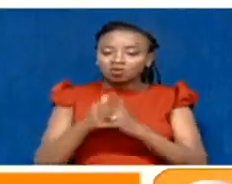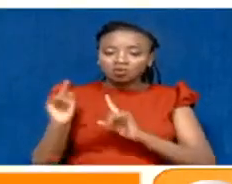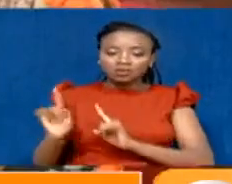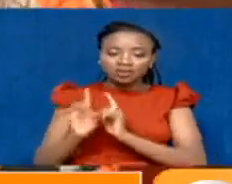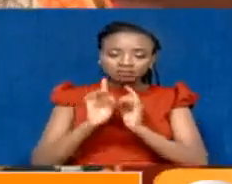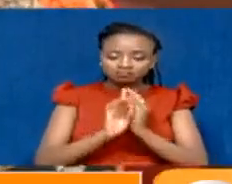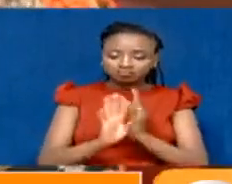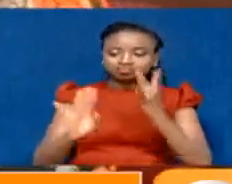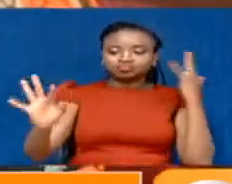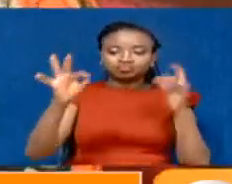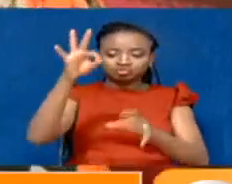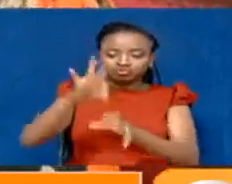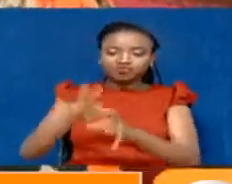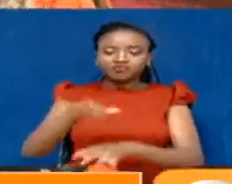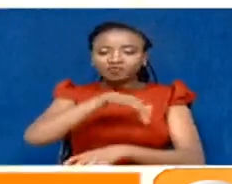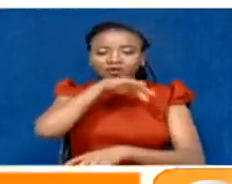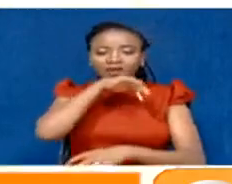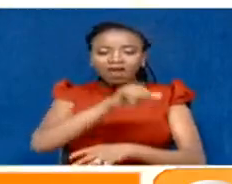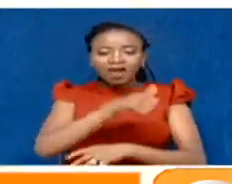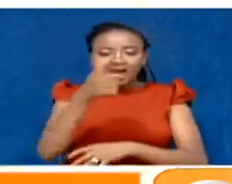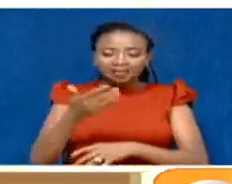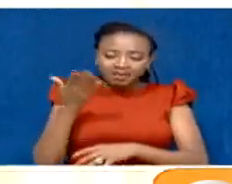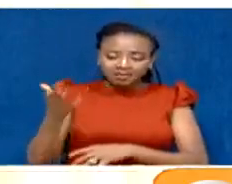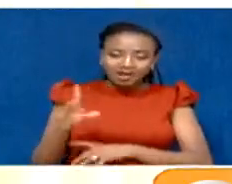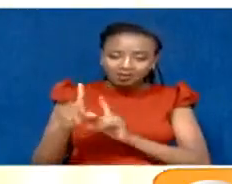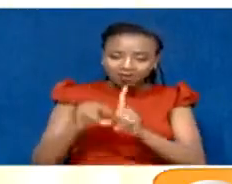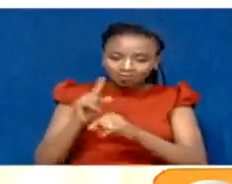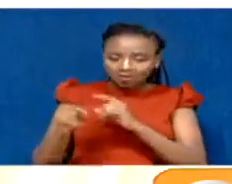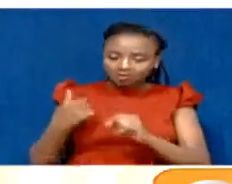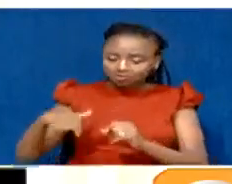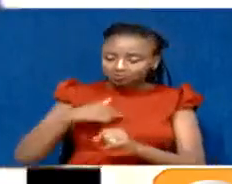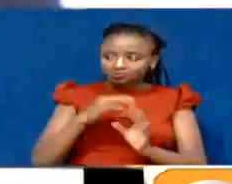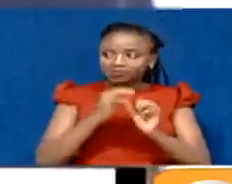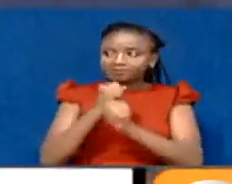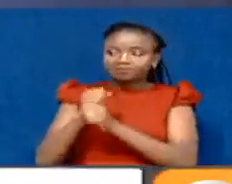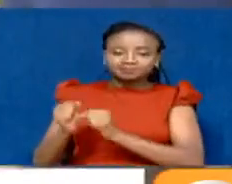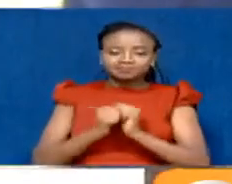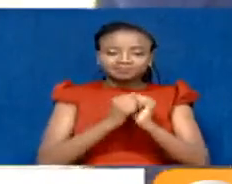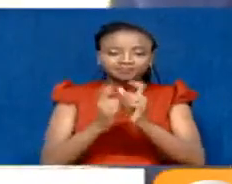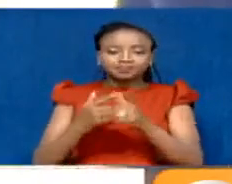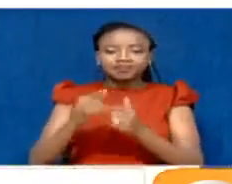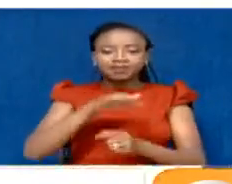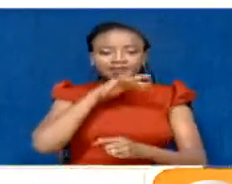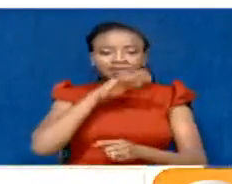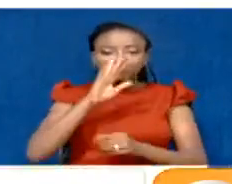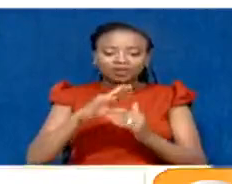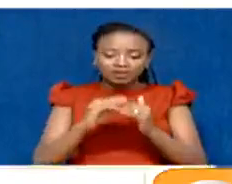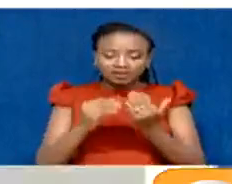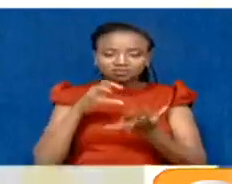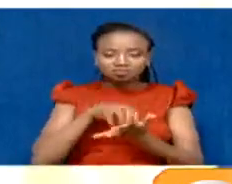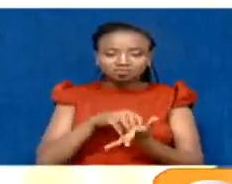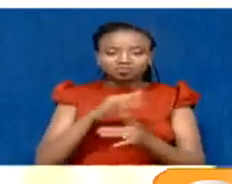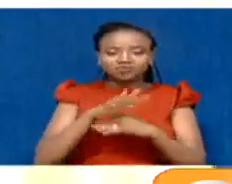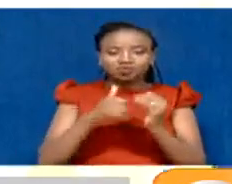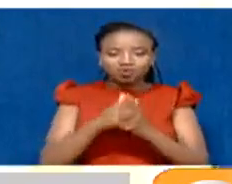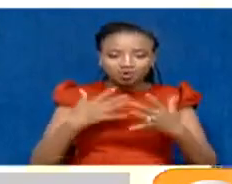Odinga kura. Na wale ambao wamebaki kwa nomination, tushikane pamoja. Baba atakuwa na nafasi ya kila mtu. Let us get out